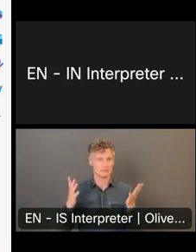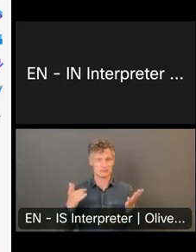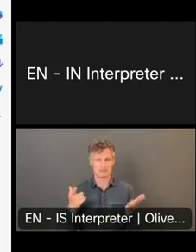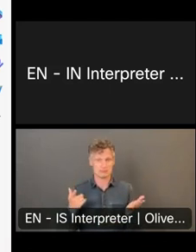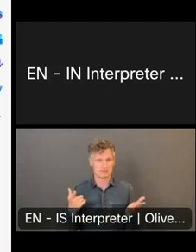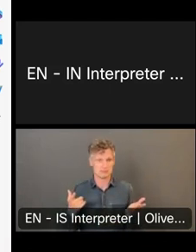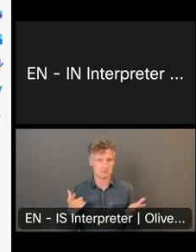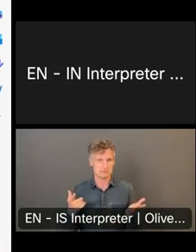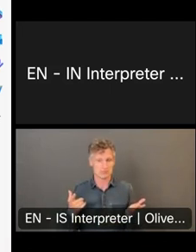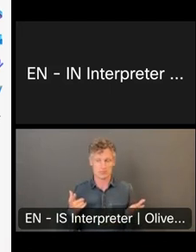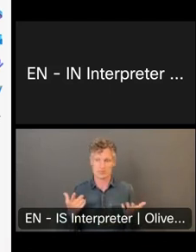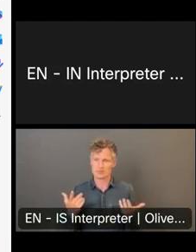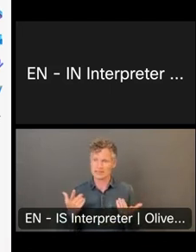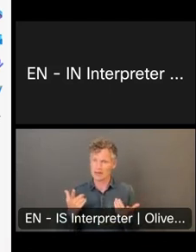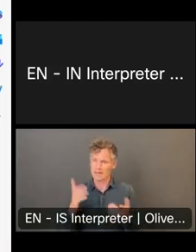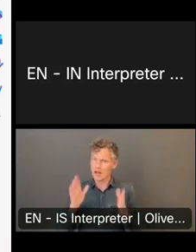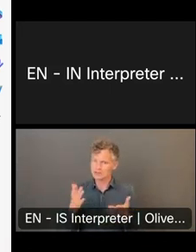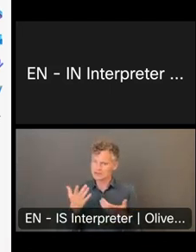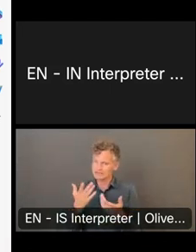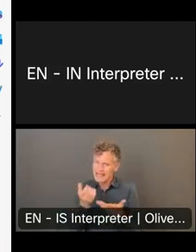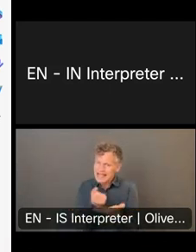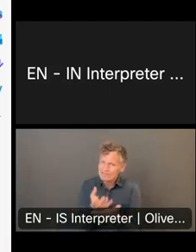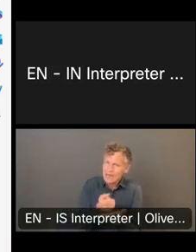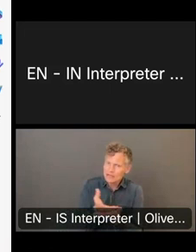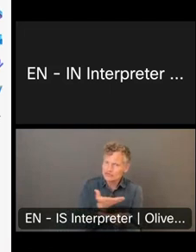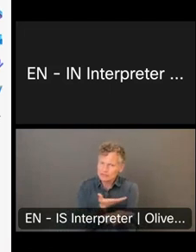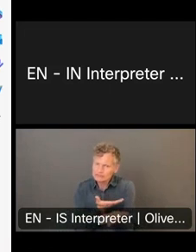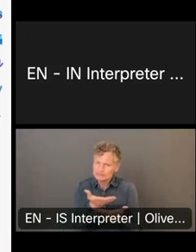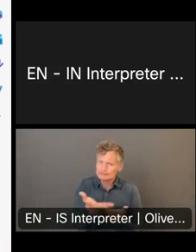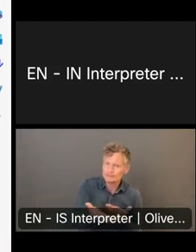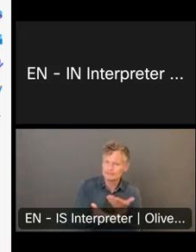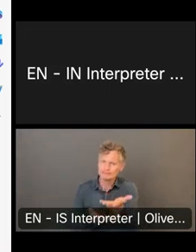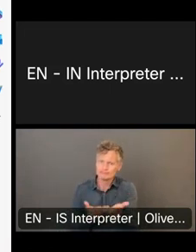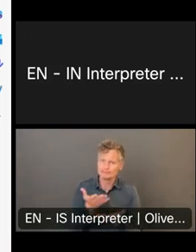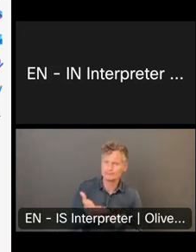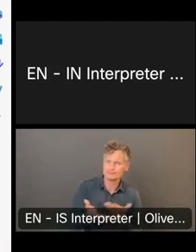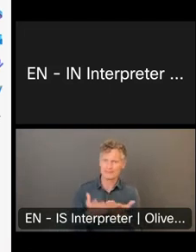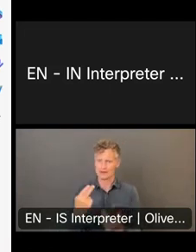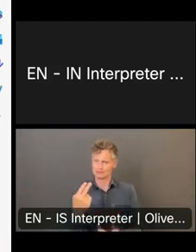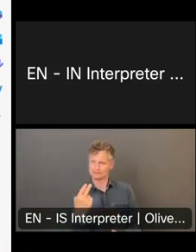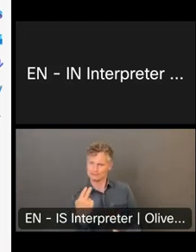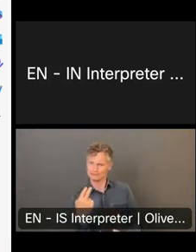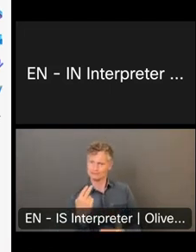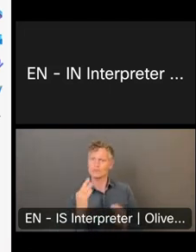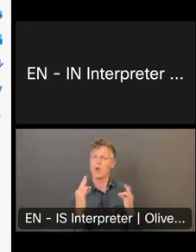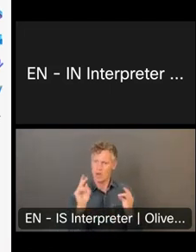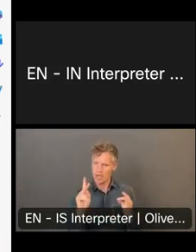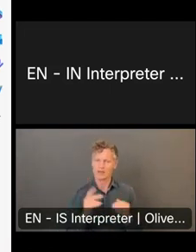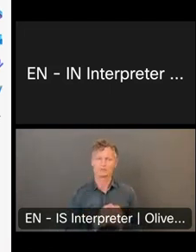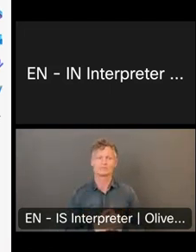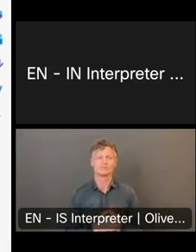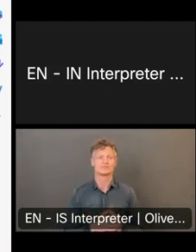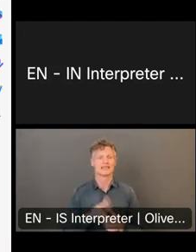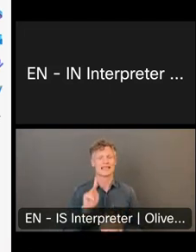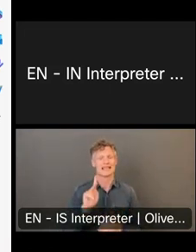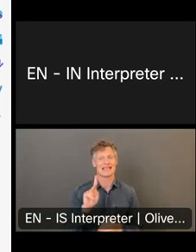So Haspelmatt recasts Keller's profit-oriented maxims, in particular K6, as instances of what he